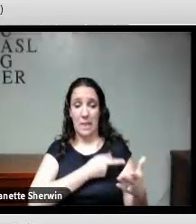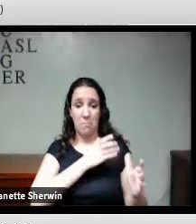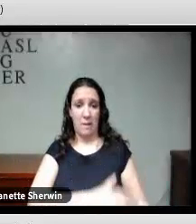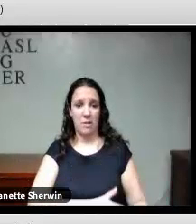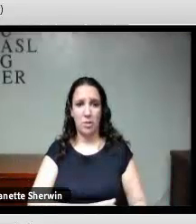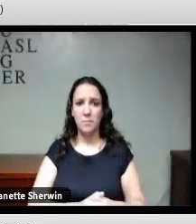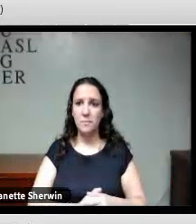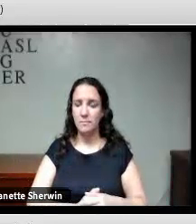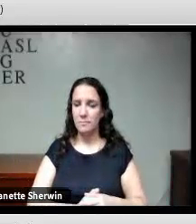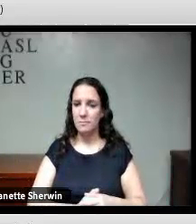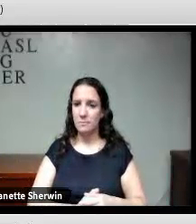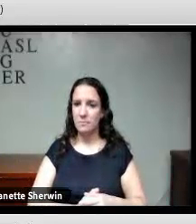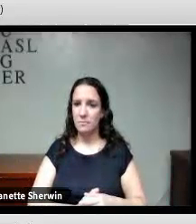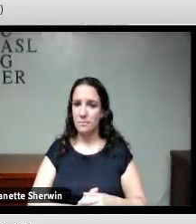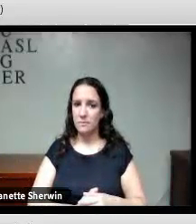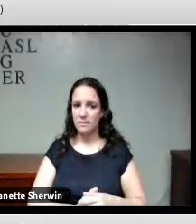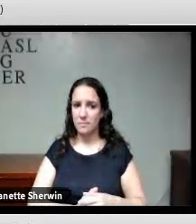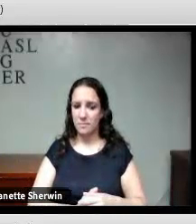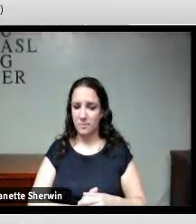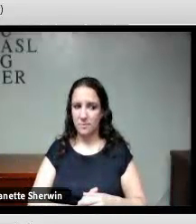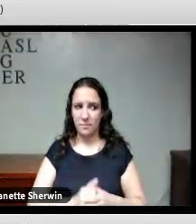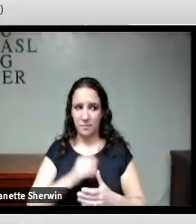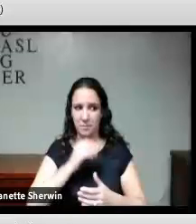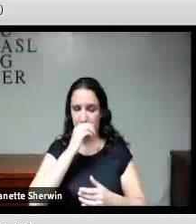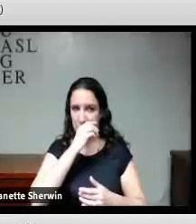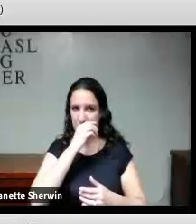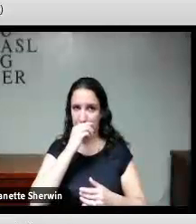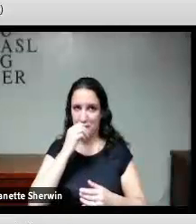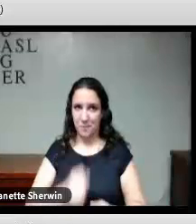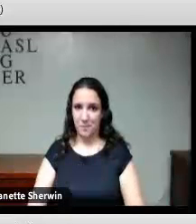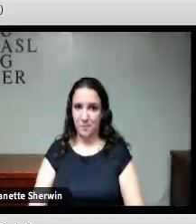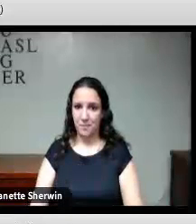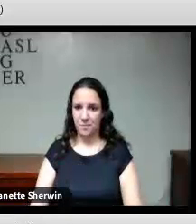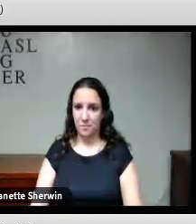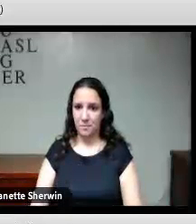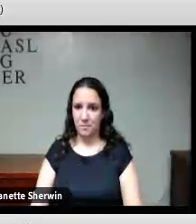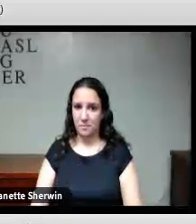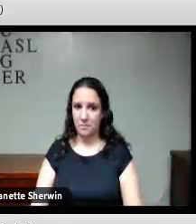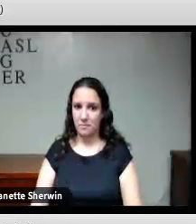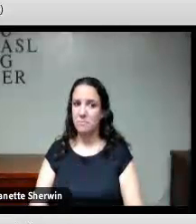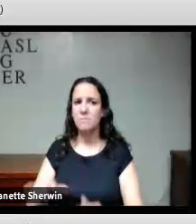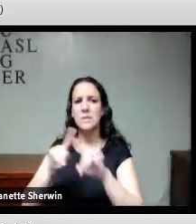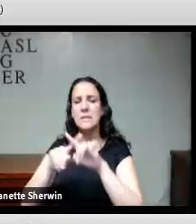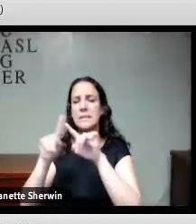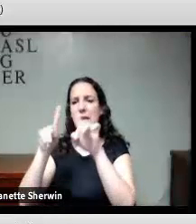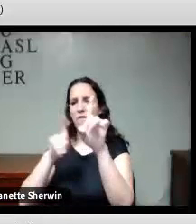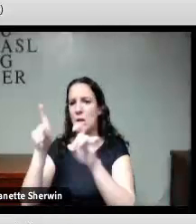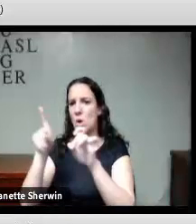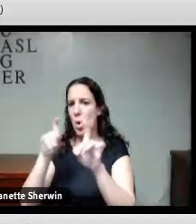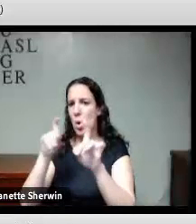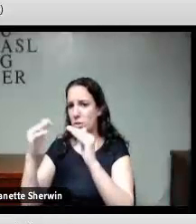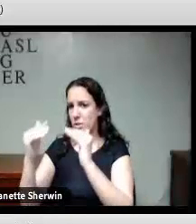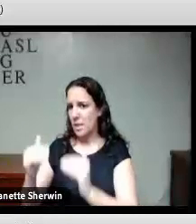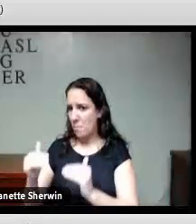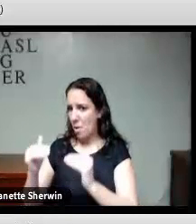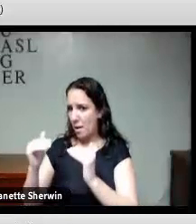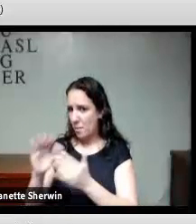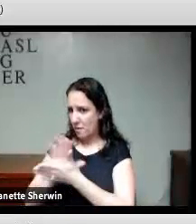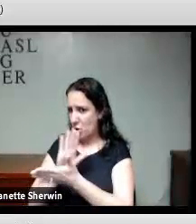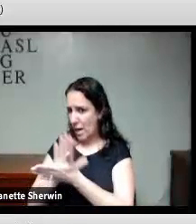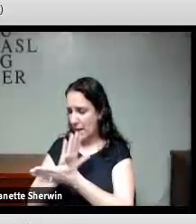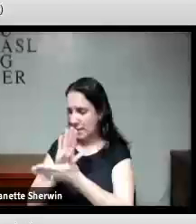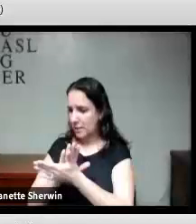can hold you accountable? Those are all the questions at the bottom of your handouts. What have you thought about a little